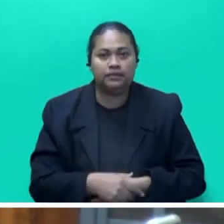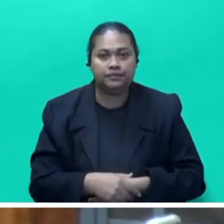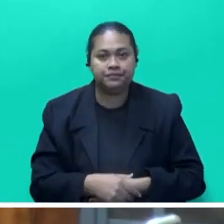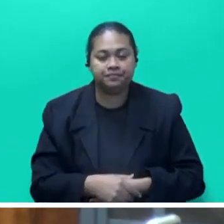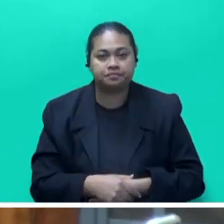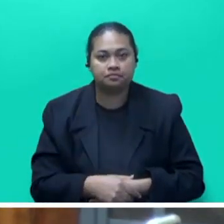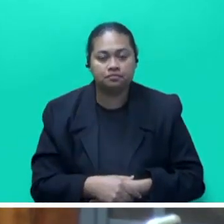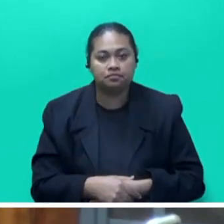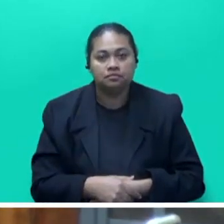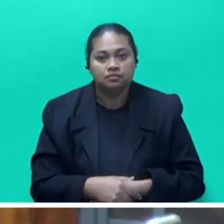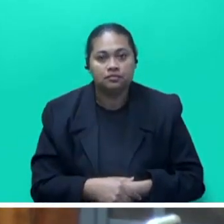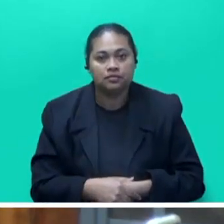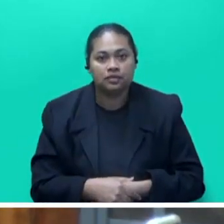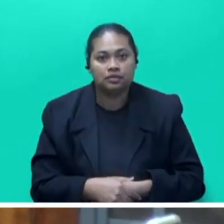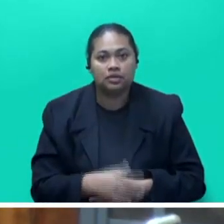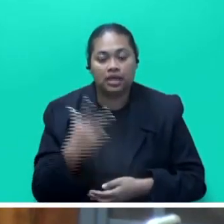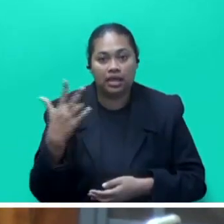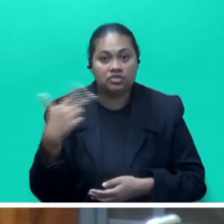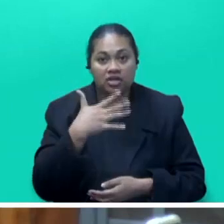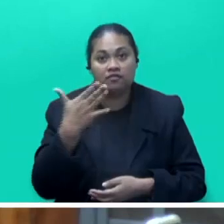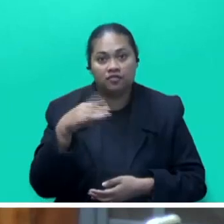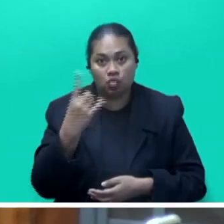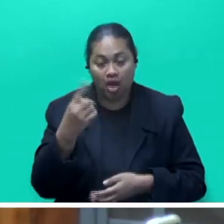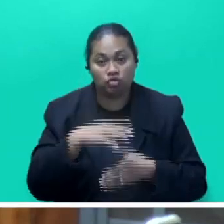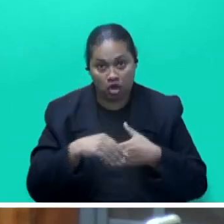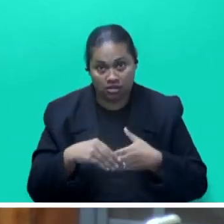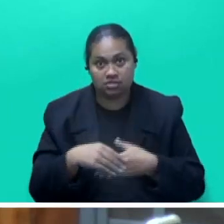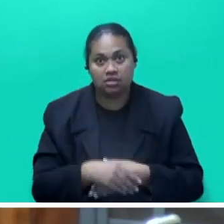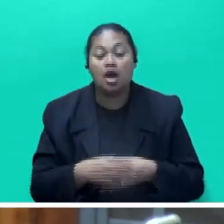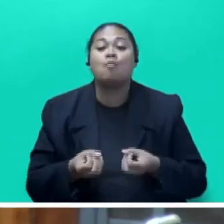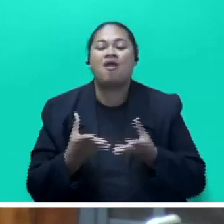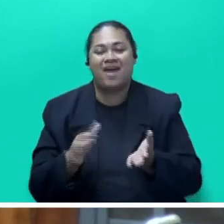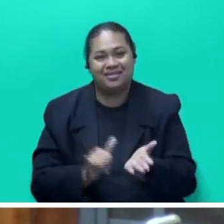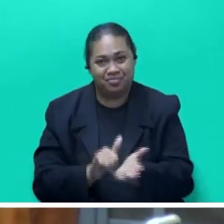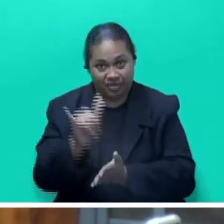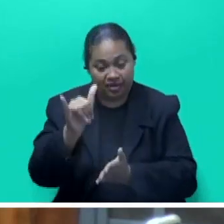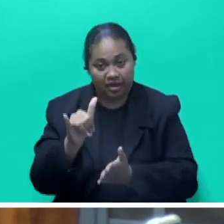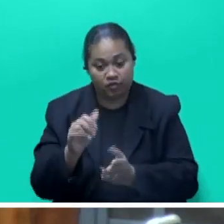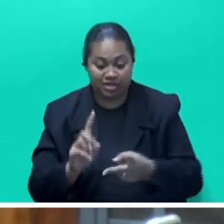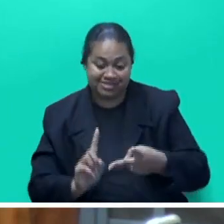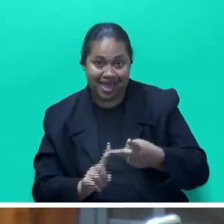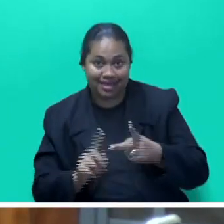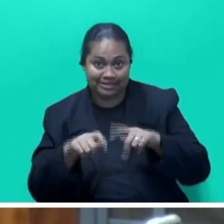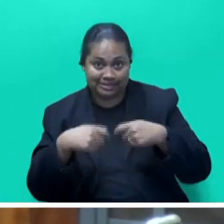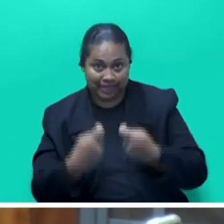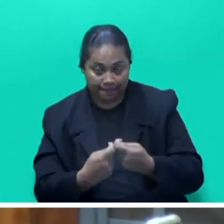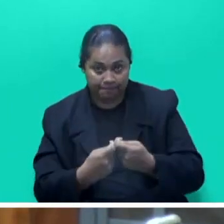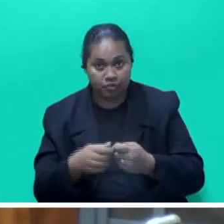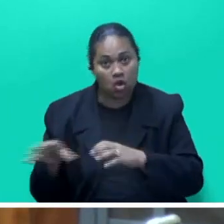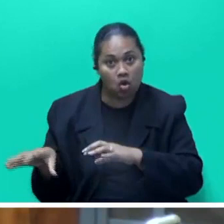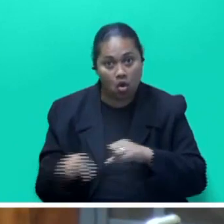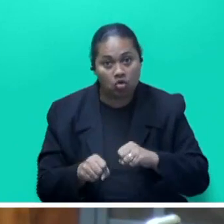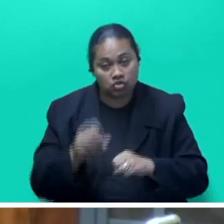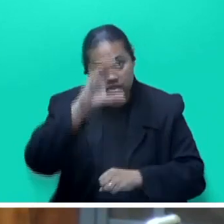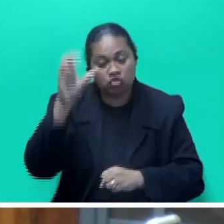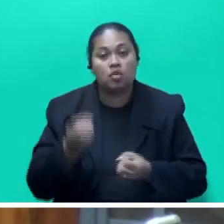$583,841. And I'd like to acknowledge the New Zealand government in again providing airlift for the second contingency team, with the host country providing accommodation